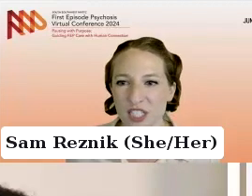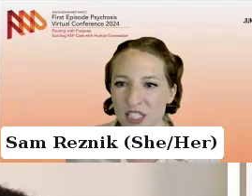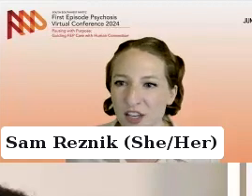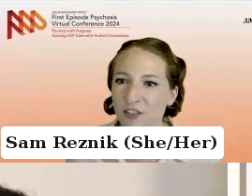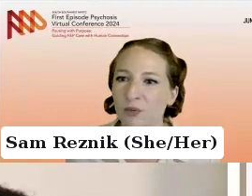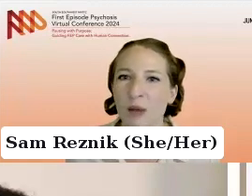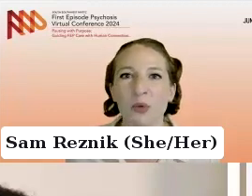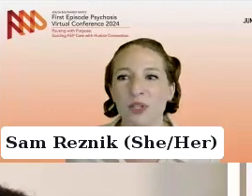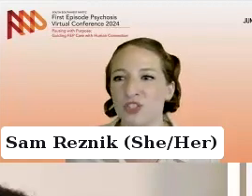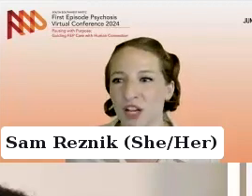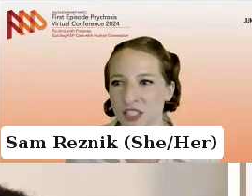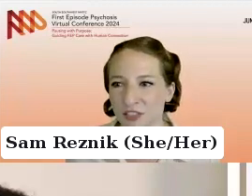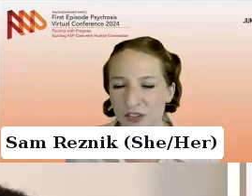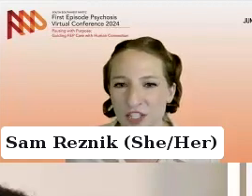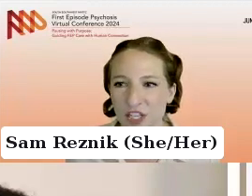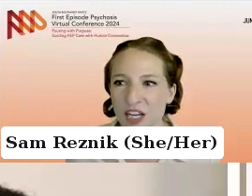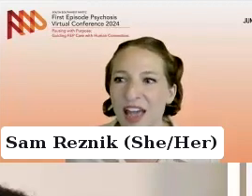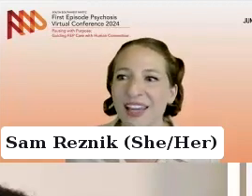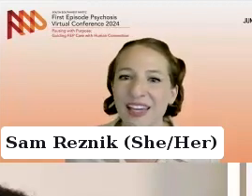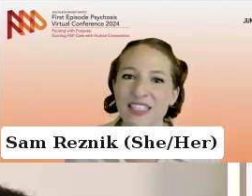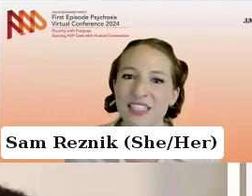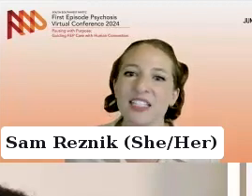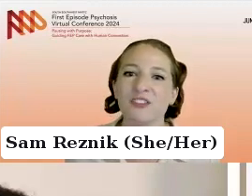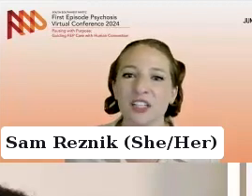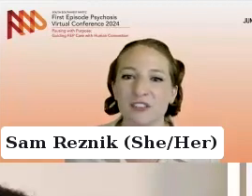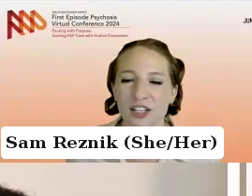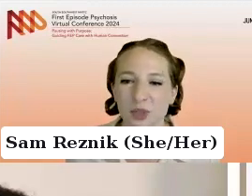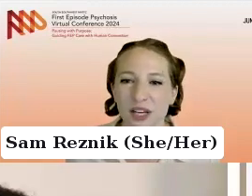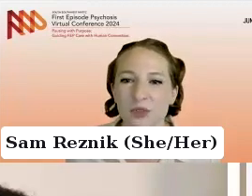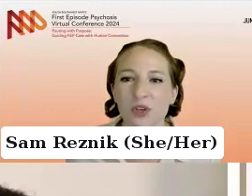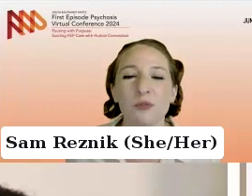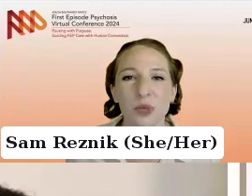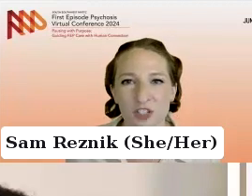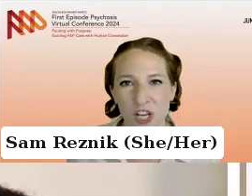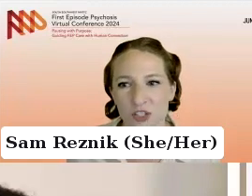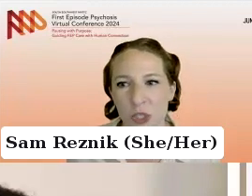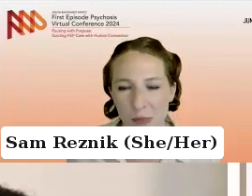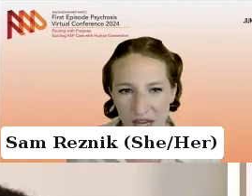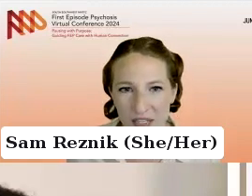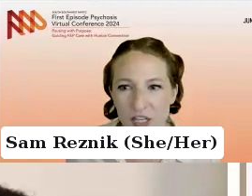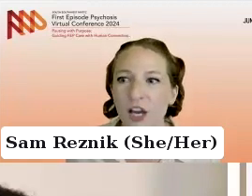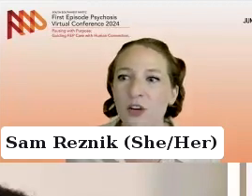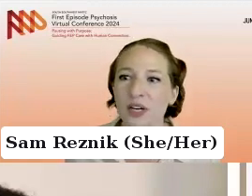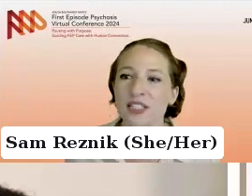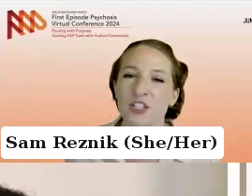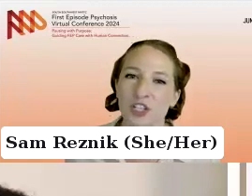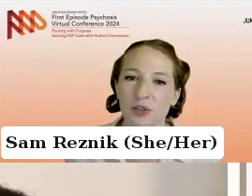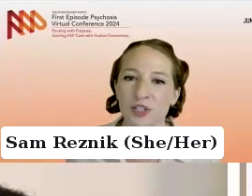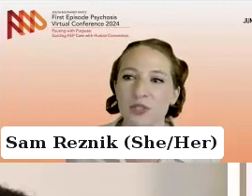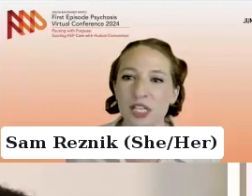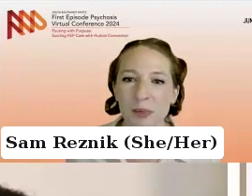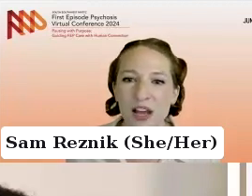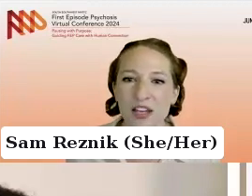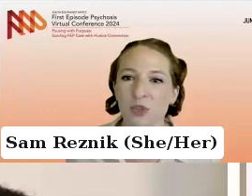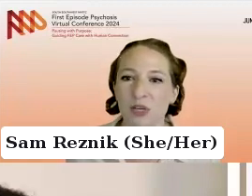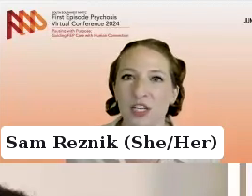of Trustees of the Robert Wood Johnson Foundation and the Scientific Advisory Council of Bring Change to Mind, an organization to